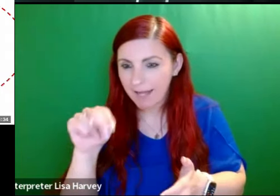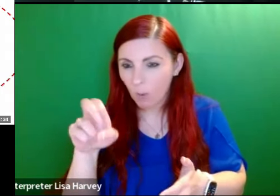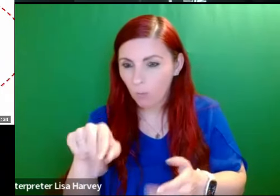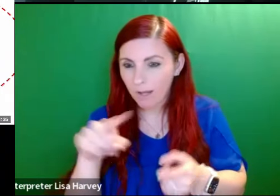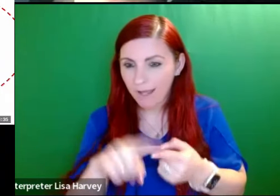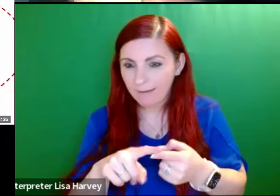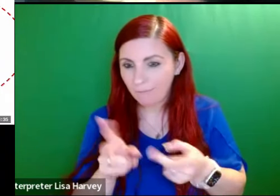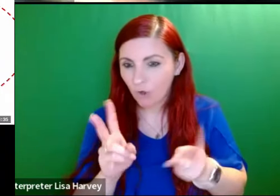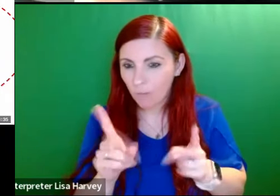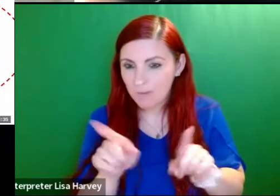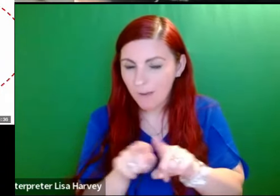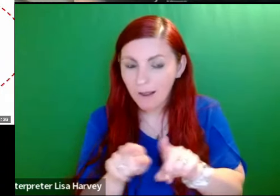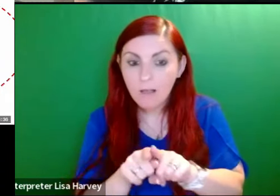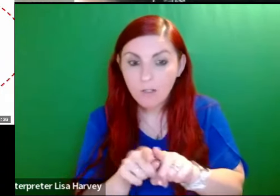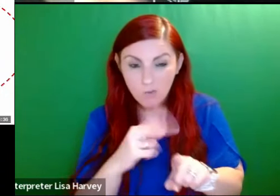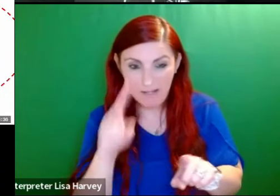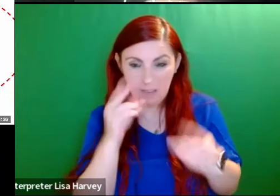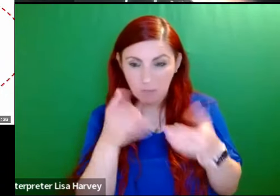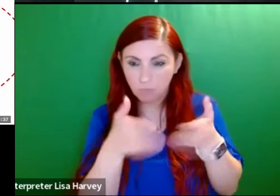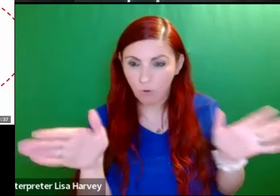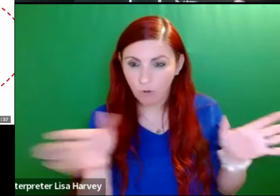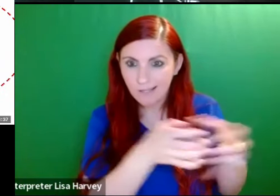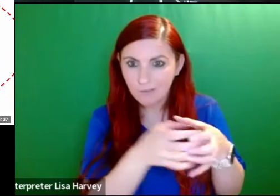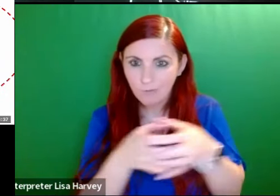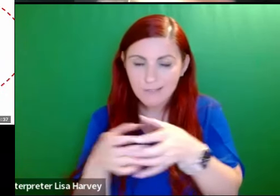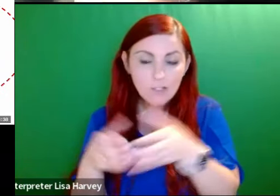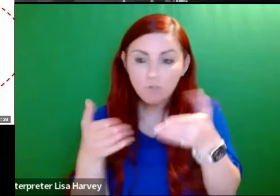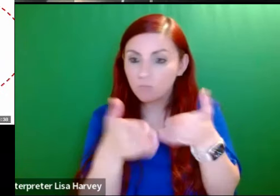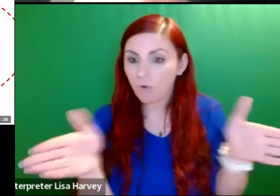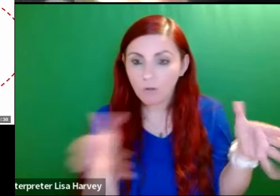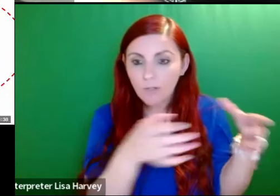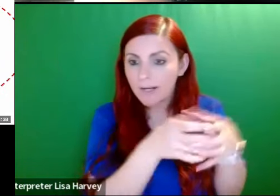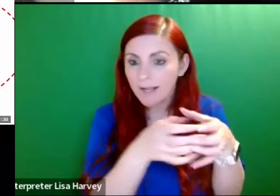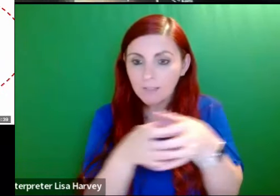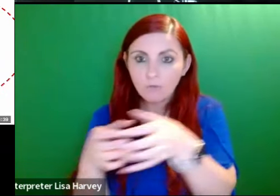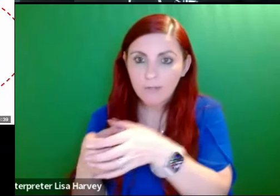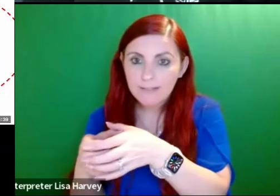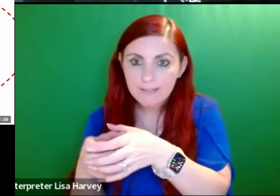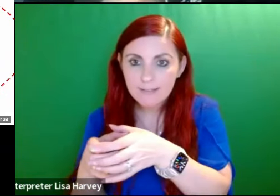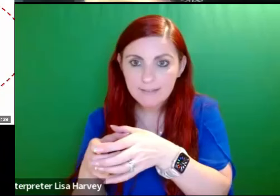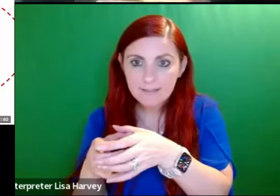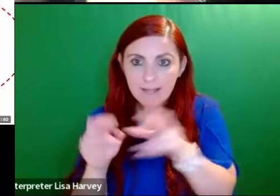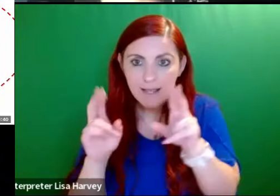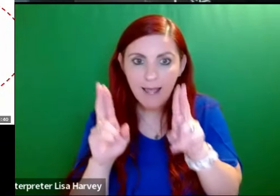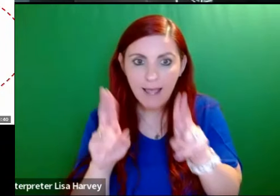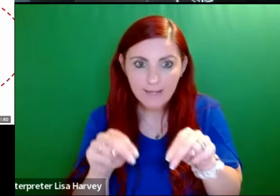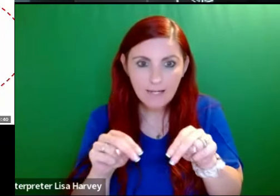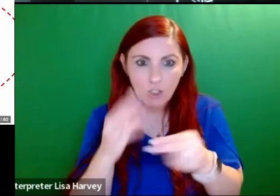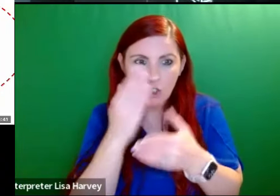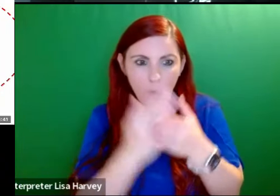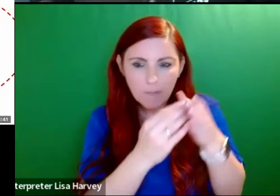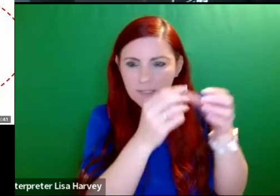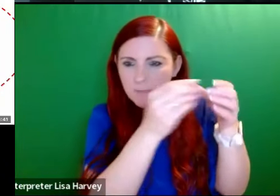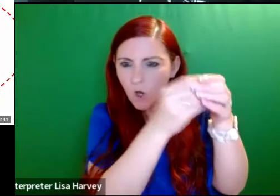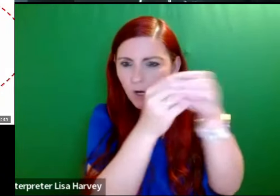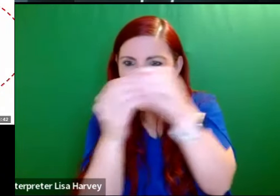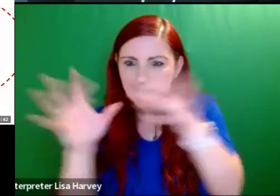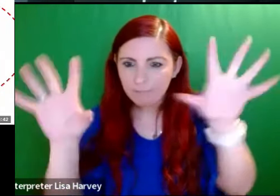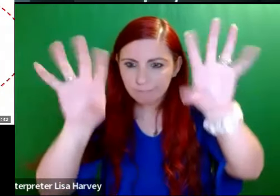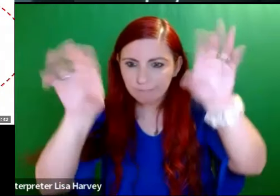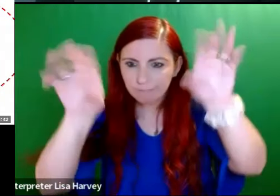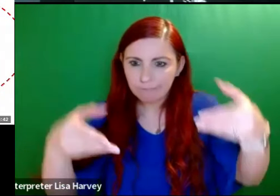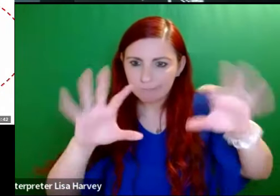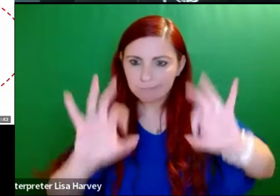broader categories. So these are all just broader categories that I can dump some of these grammatical classes into for the